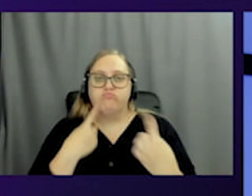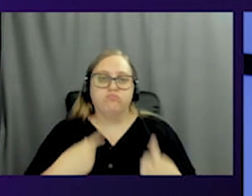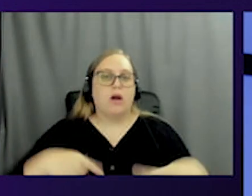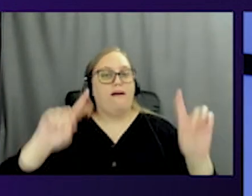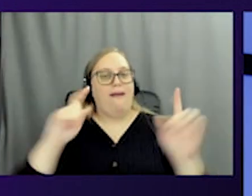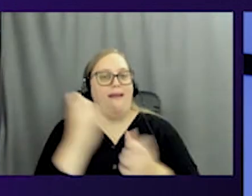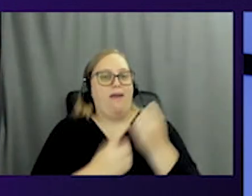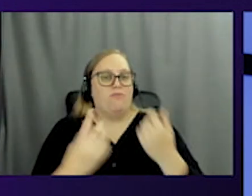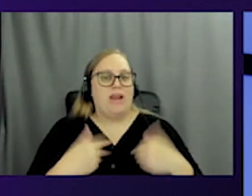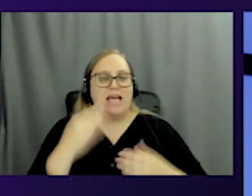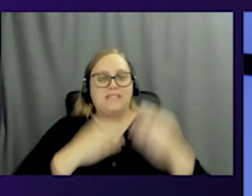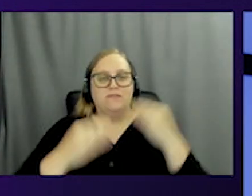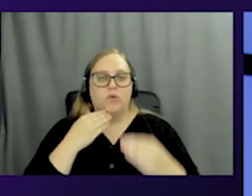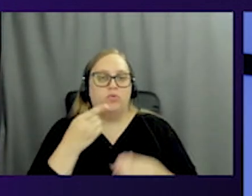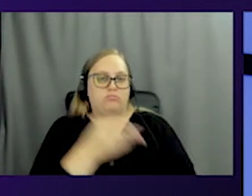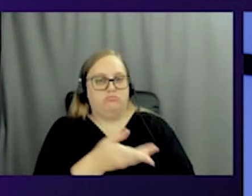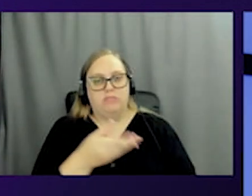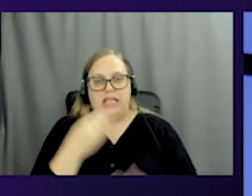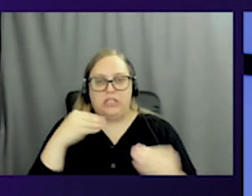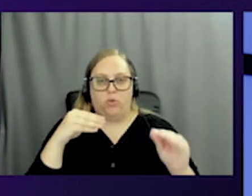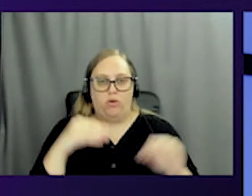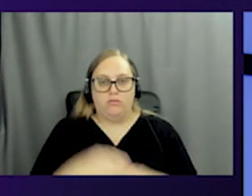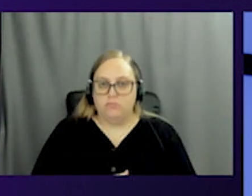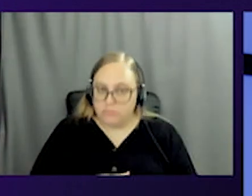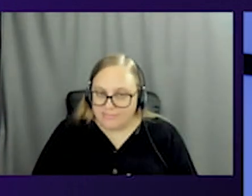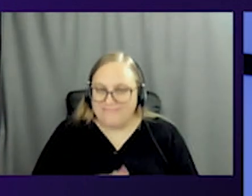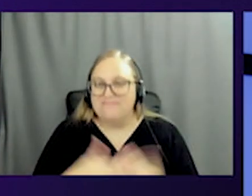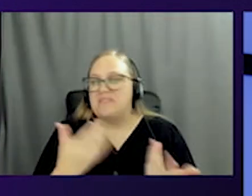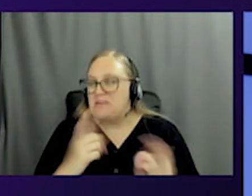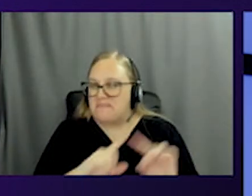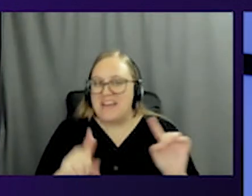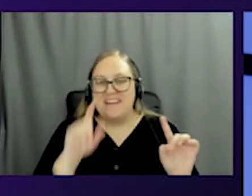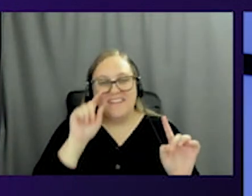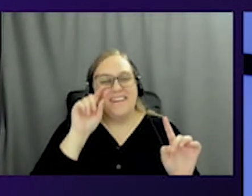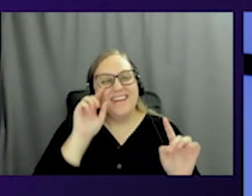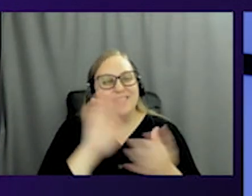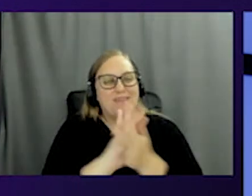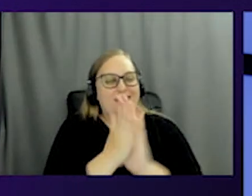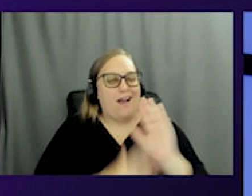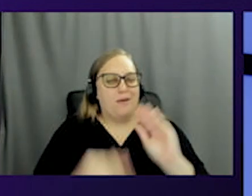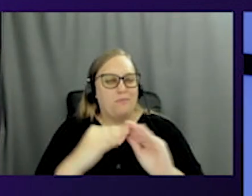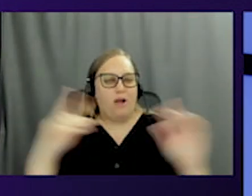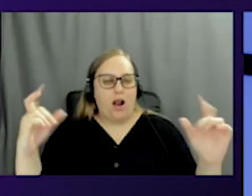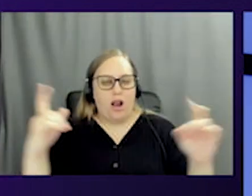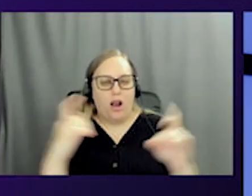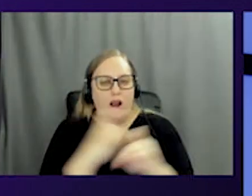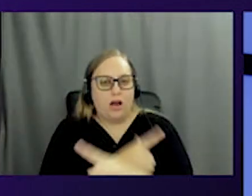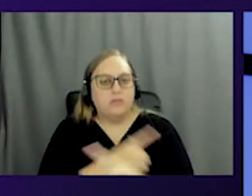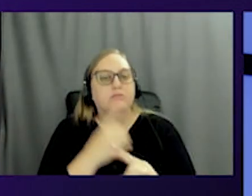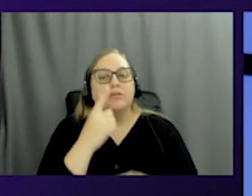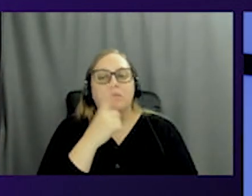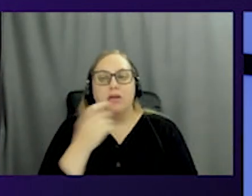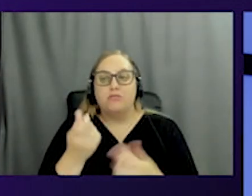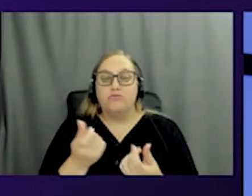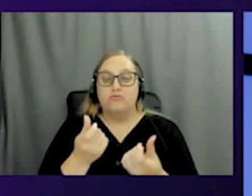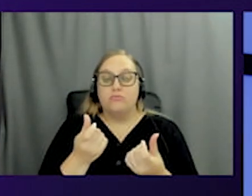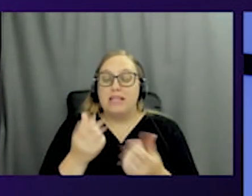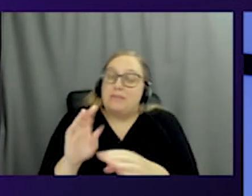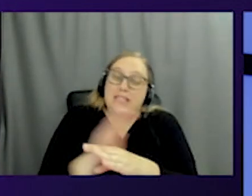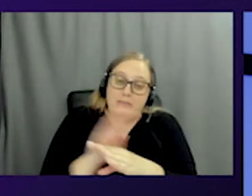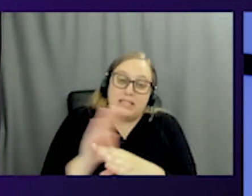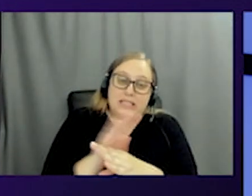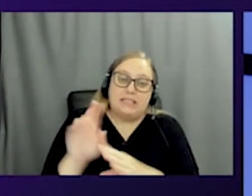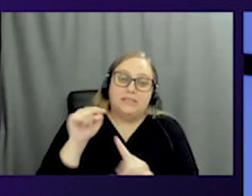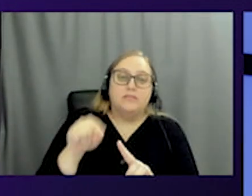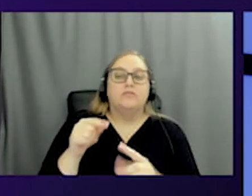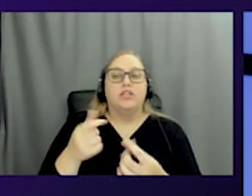at the grocery store over the weekend. But it's a lot more, it's become more complicated than that, because you're trying to get, it's a business, and it's also trying